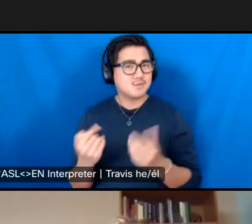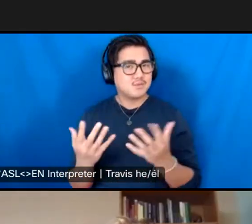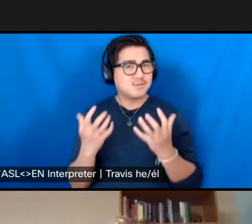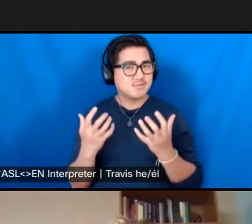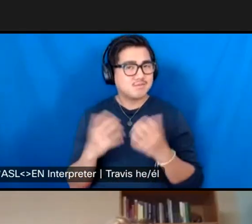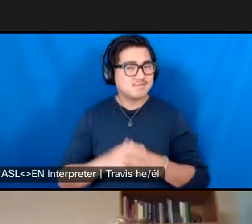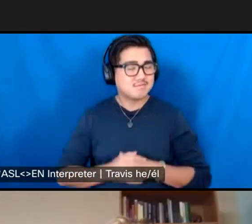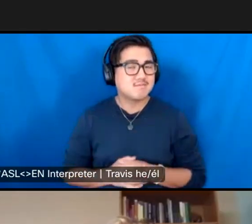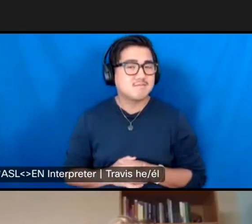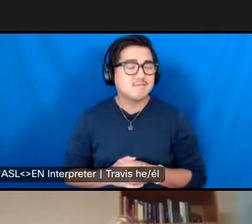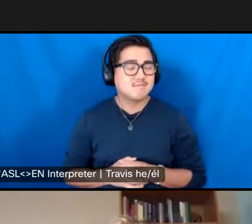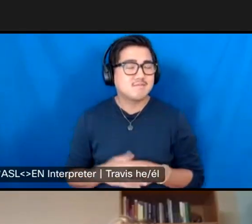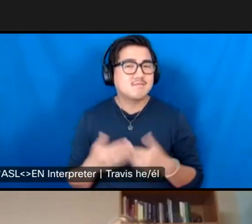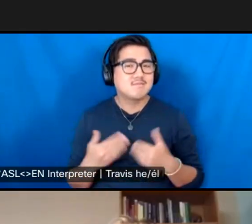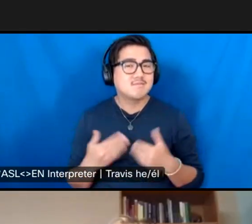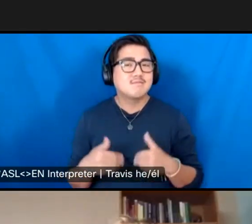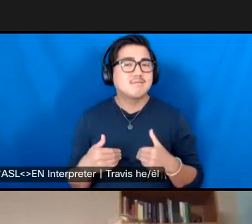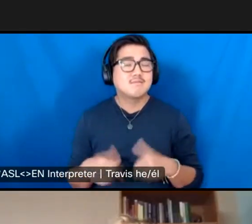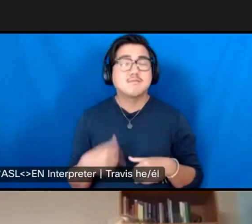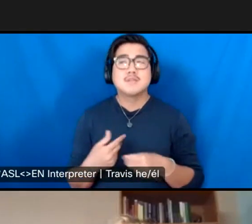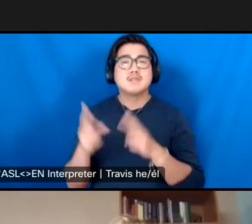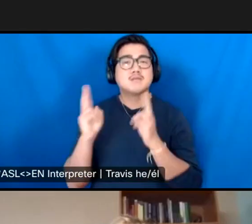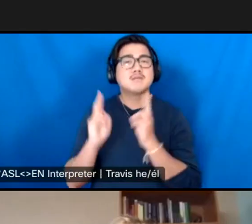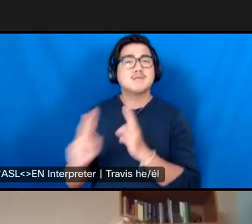I am so honored to have had the